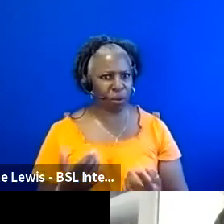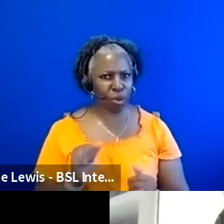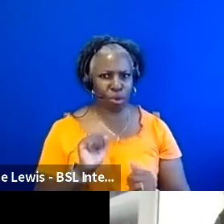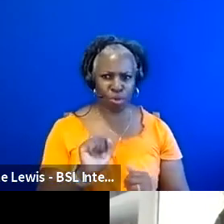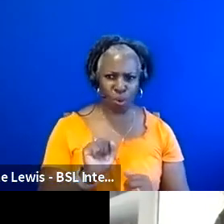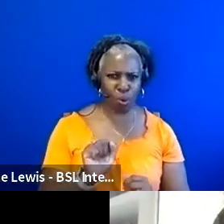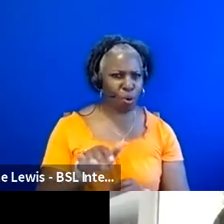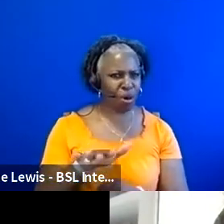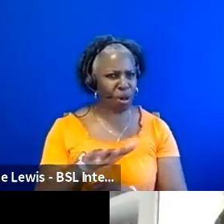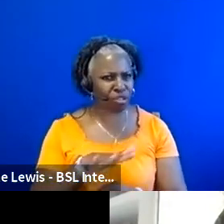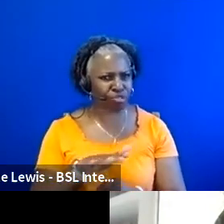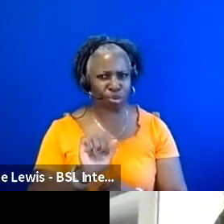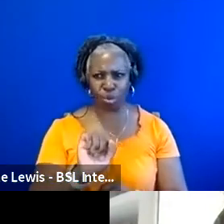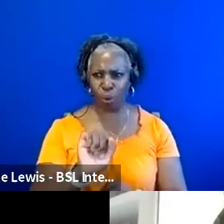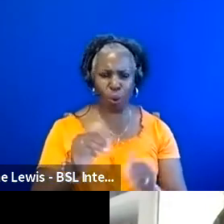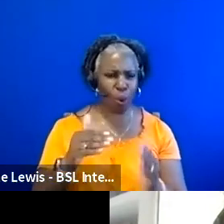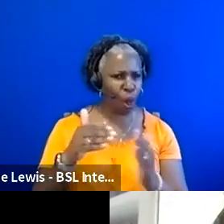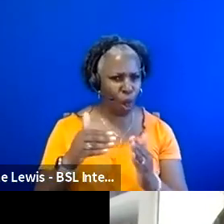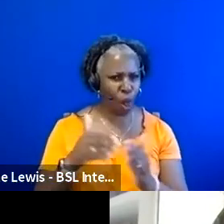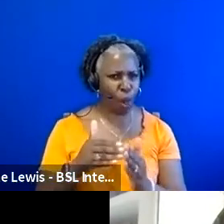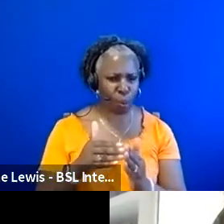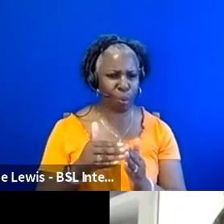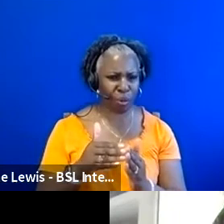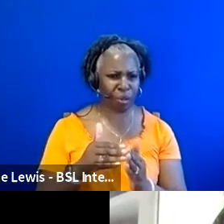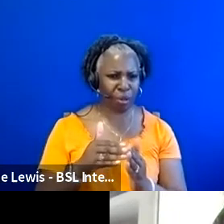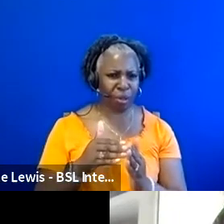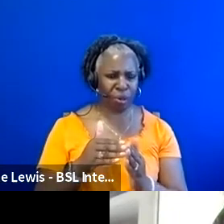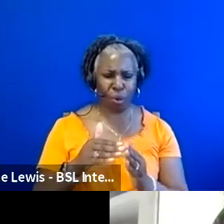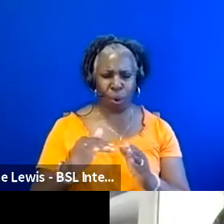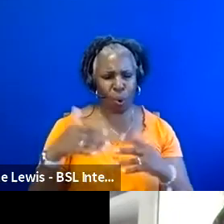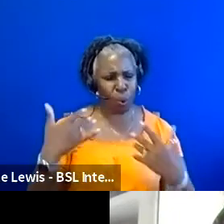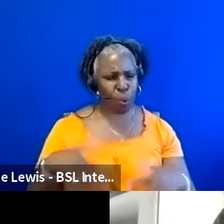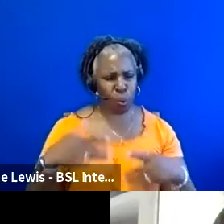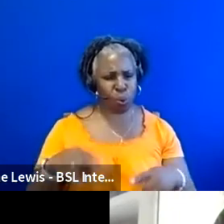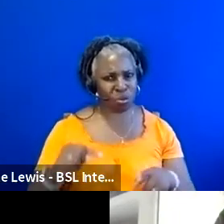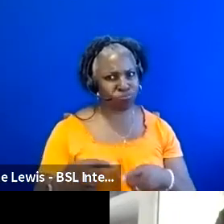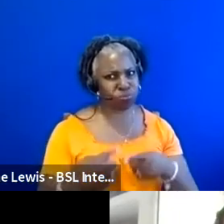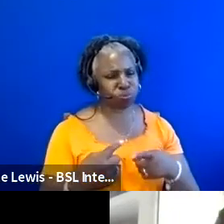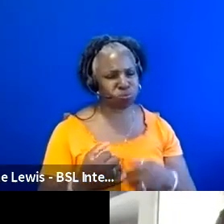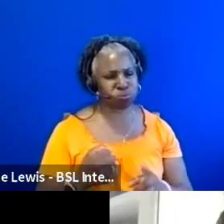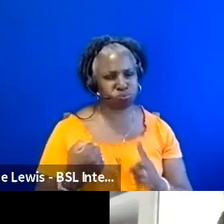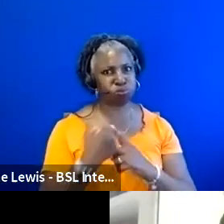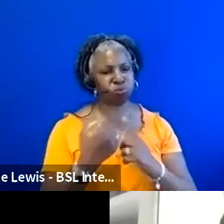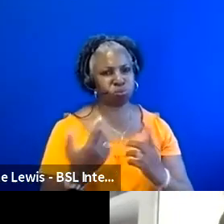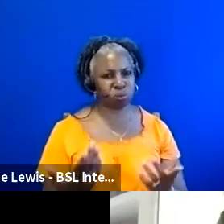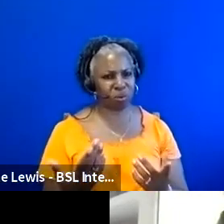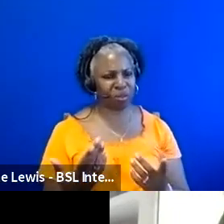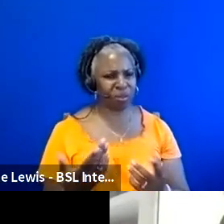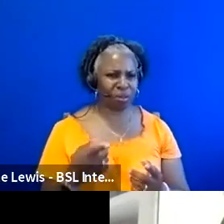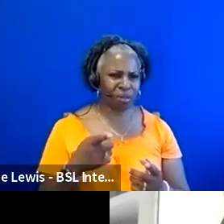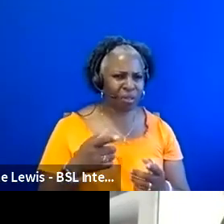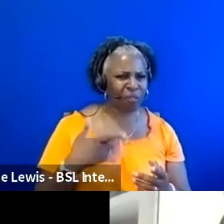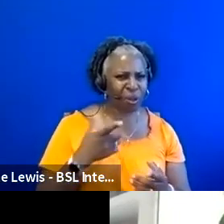your own country can take on you can be incredibly challenging. Is that something that you can comment on, or do you feel that you've in a